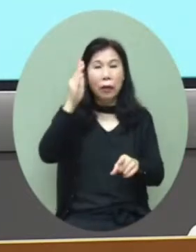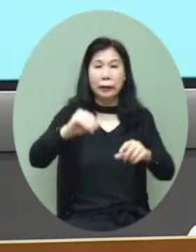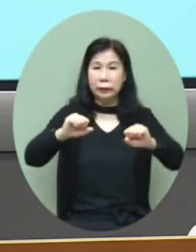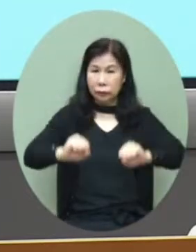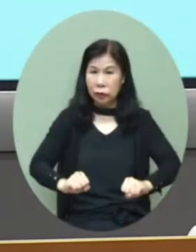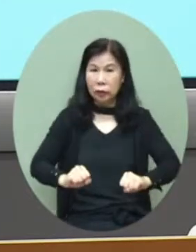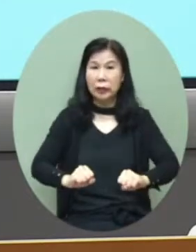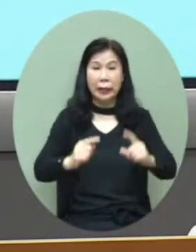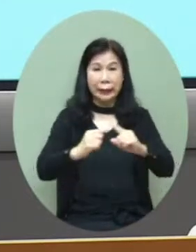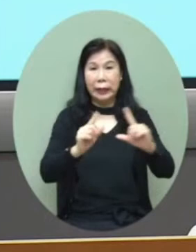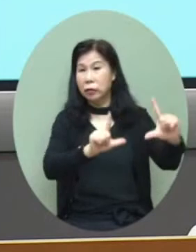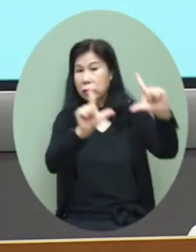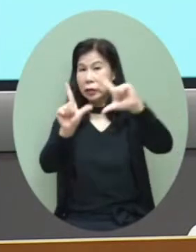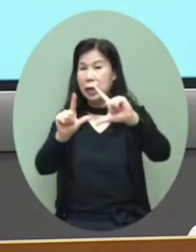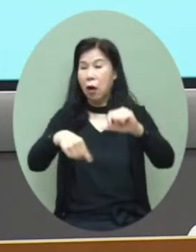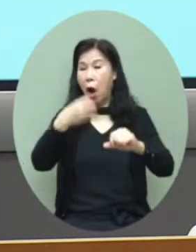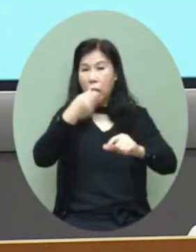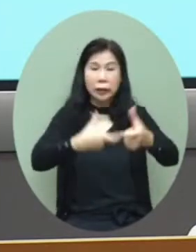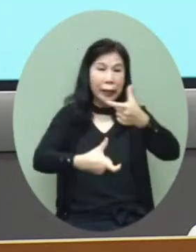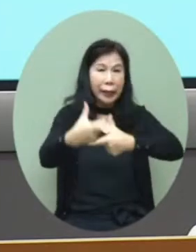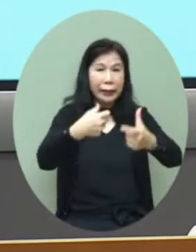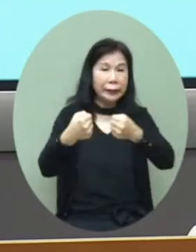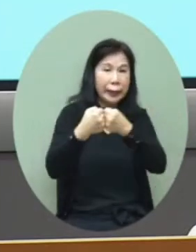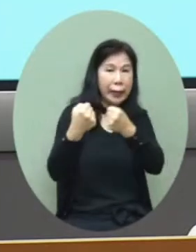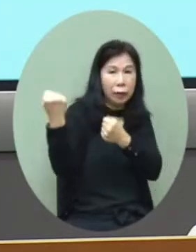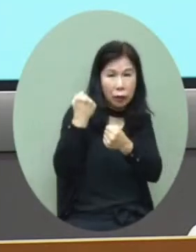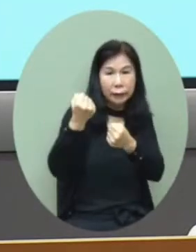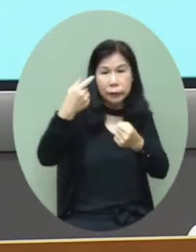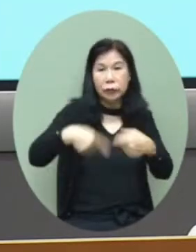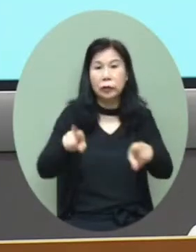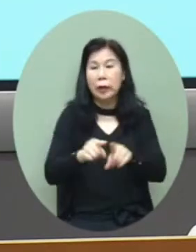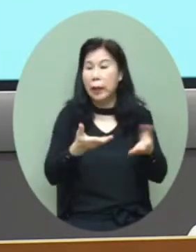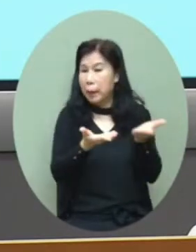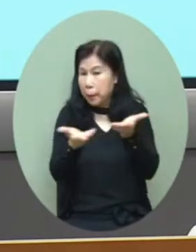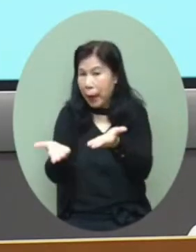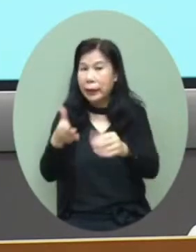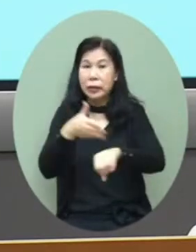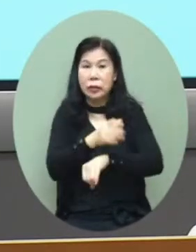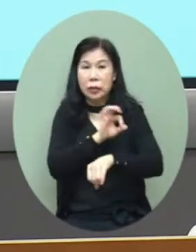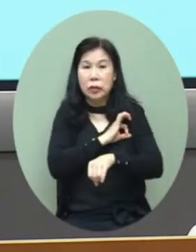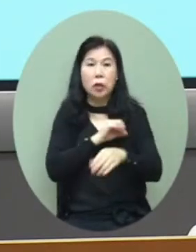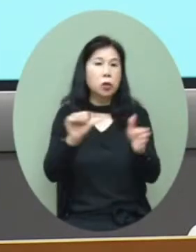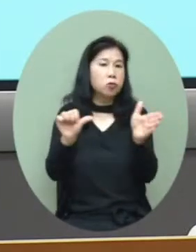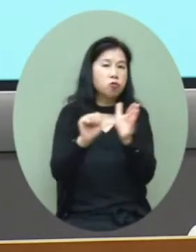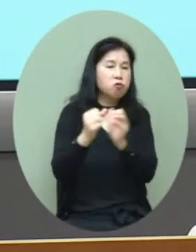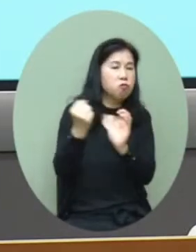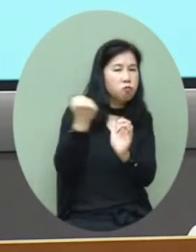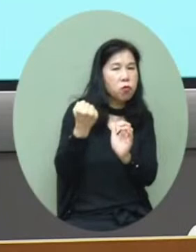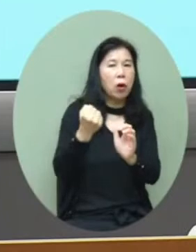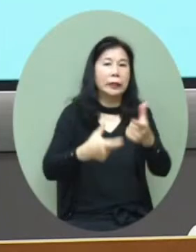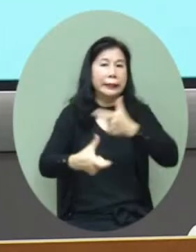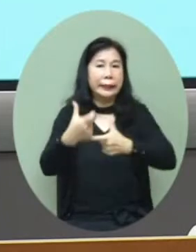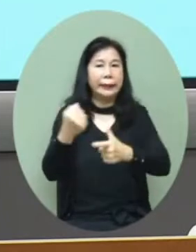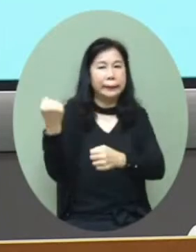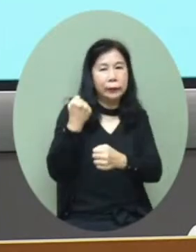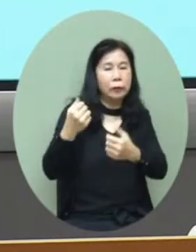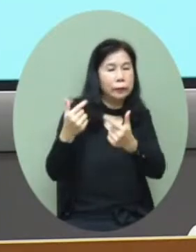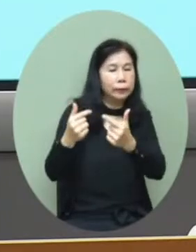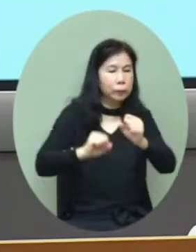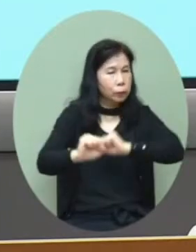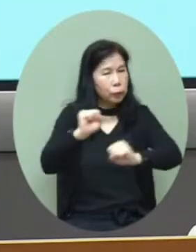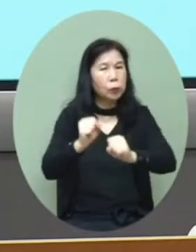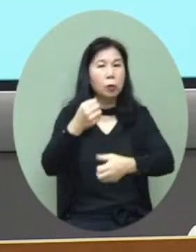3+4 days arrangement is to strike a balance between control of risks and to